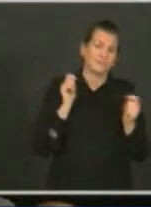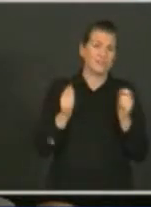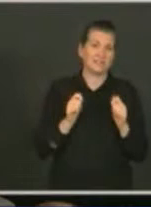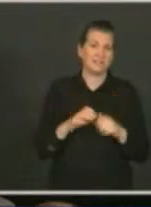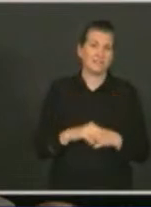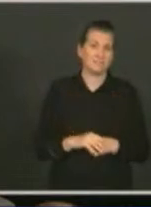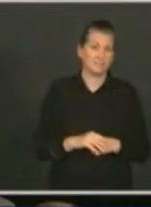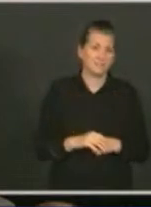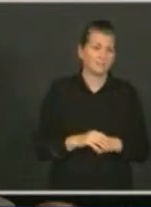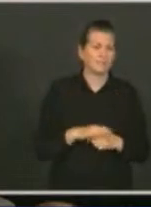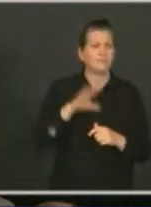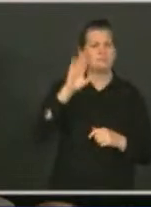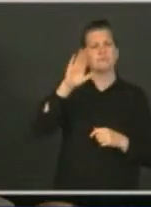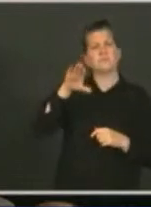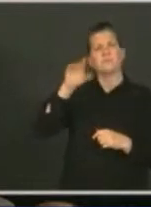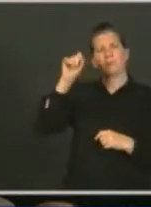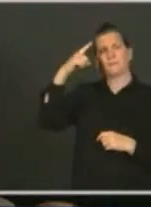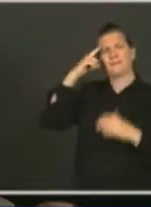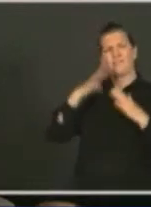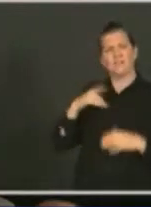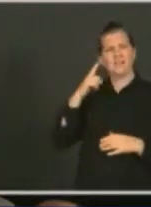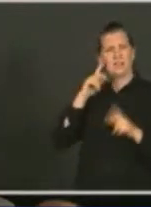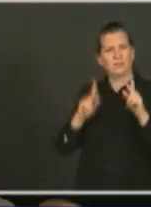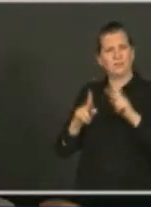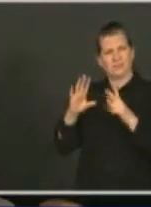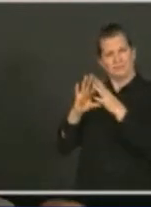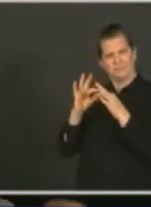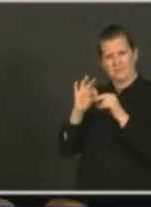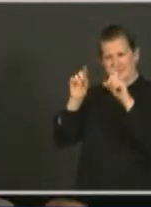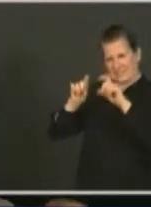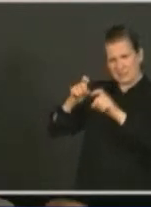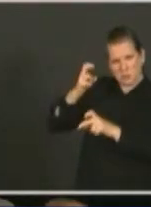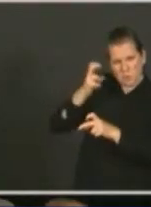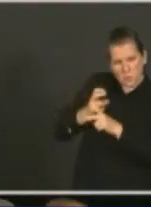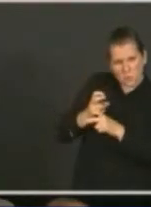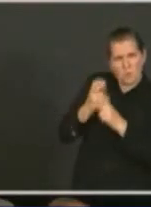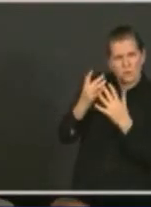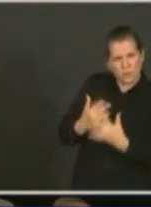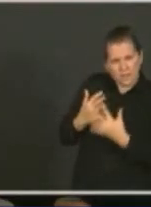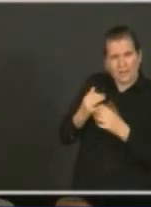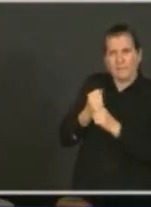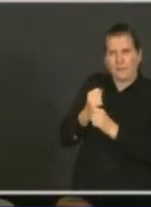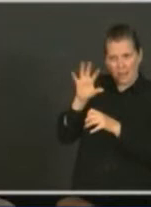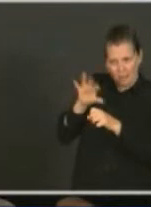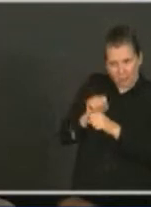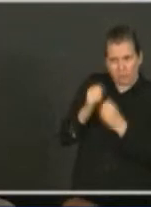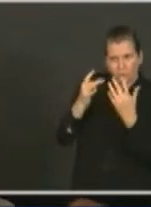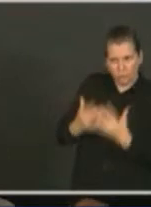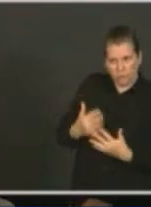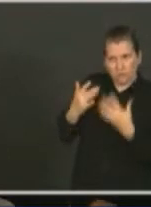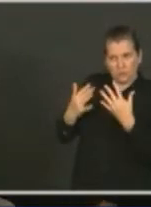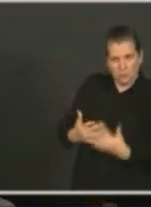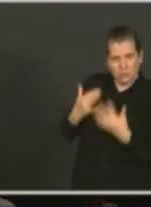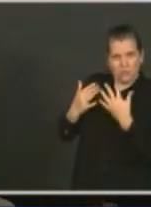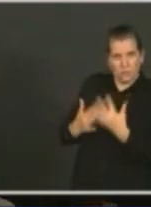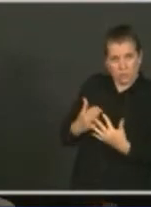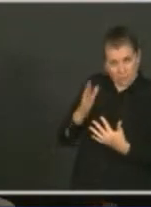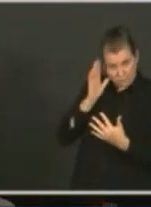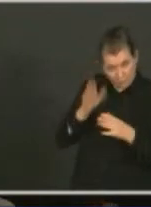increasing, I would think the wait's just gonna be larger. Is that something that needs to be addressed and maybe opening more testing